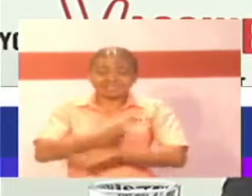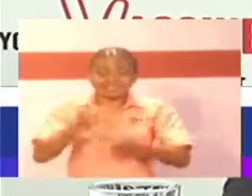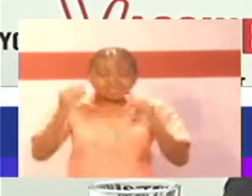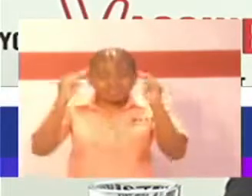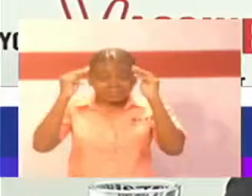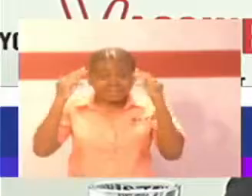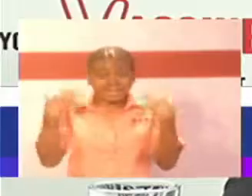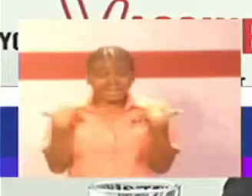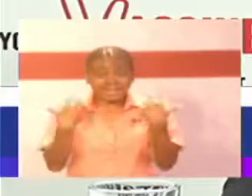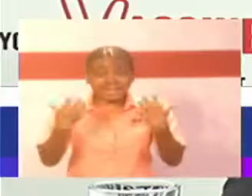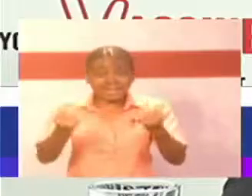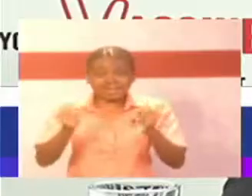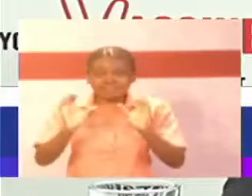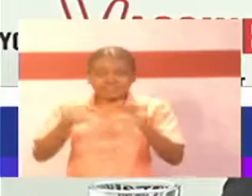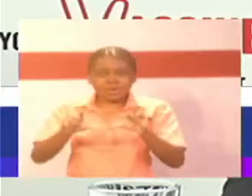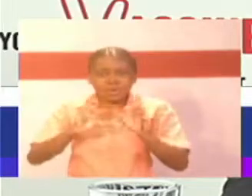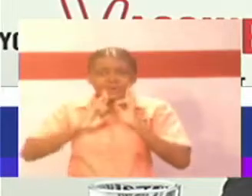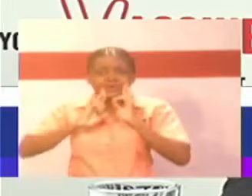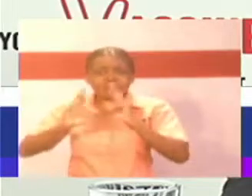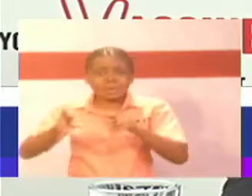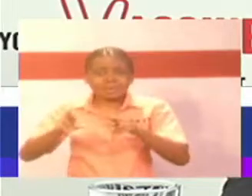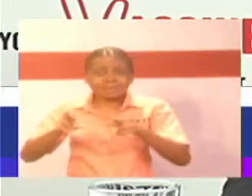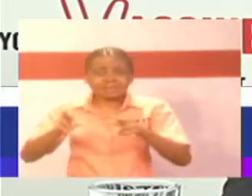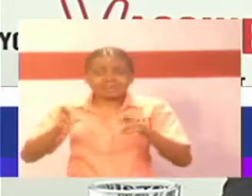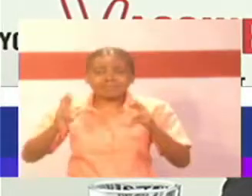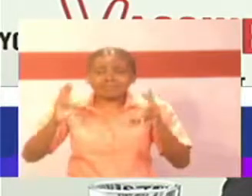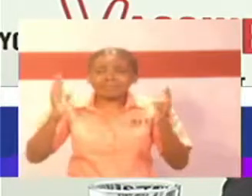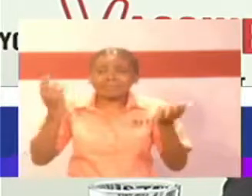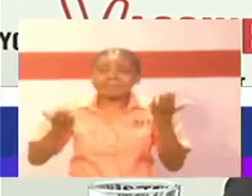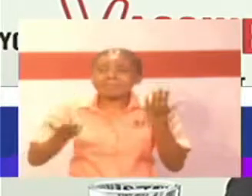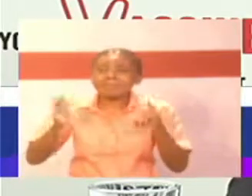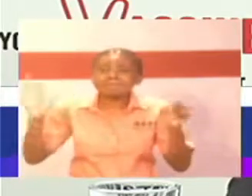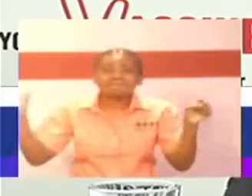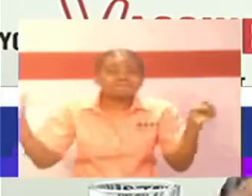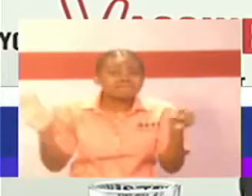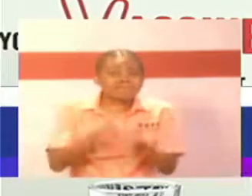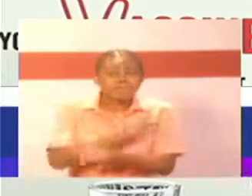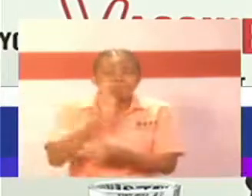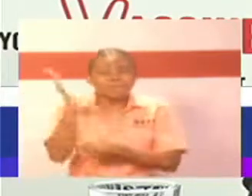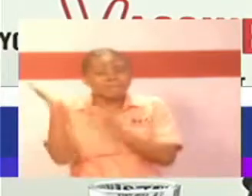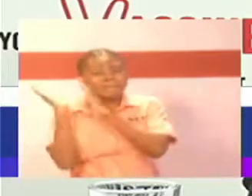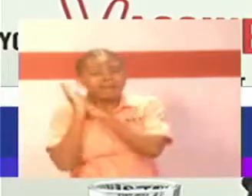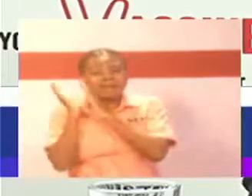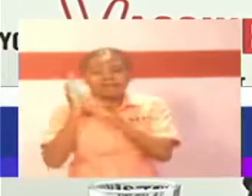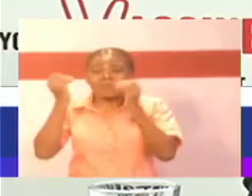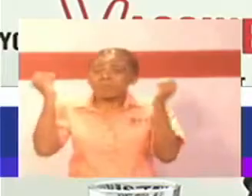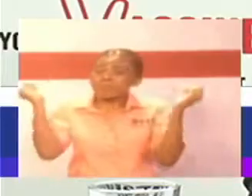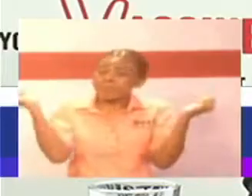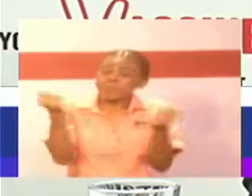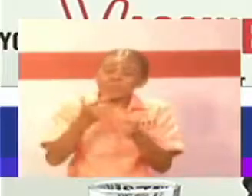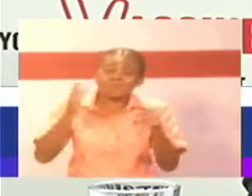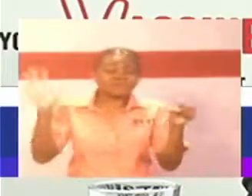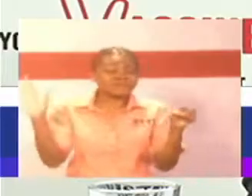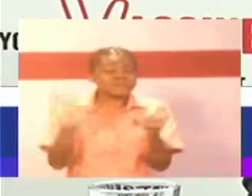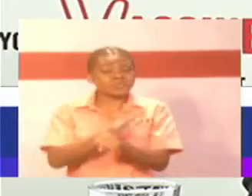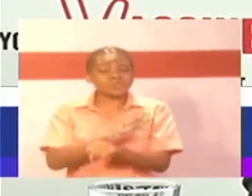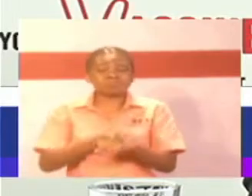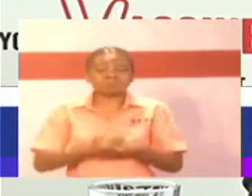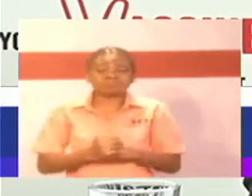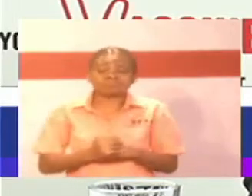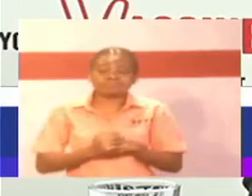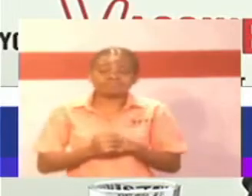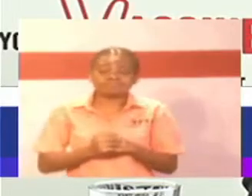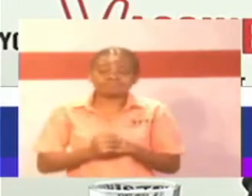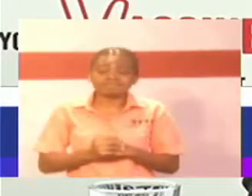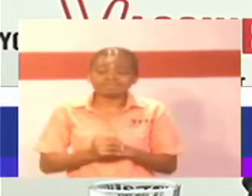can report that almost all our beds in Trinidad are filled. Now, in preparedness for the arrival of